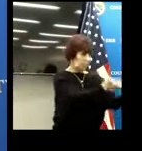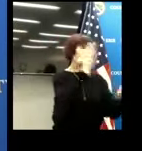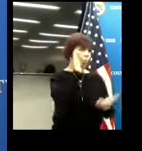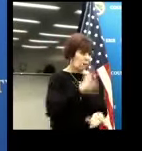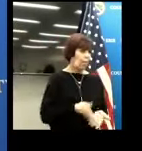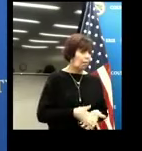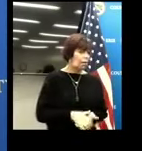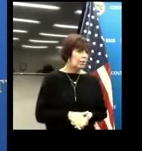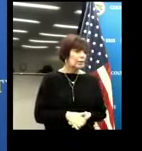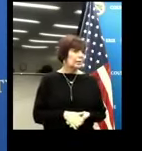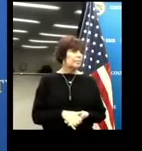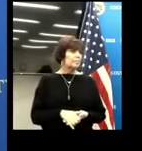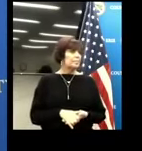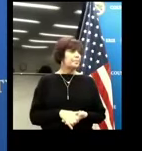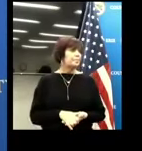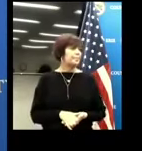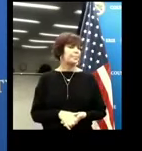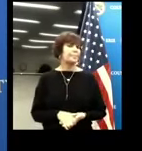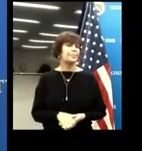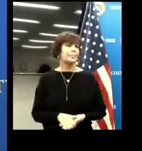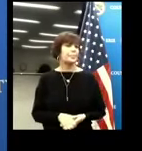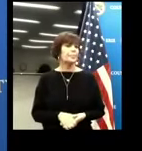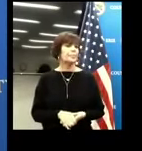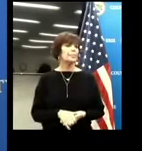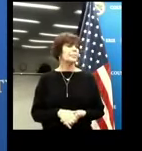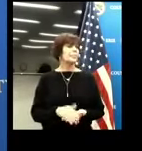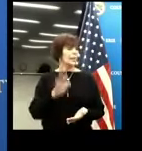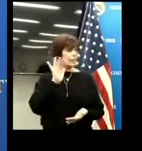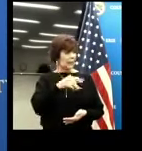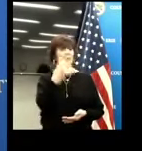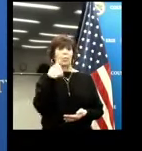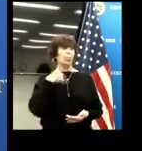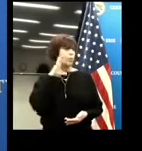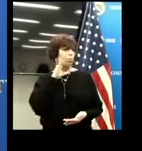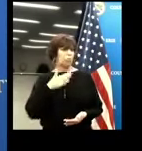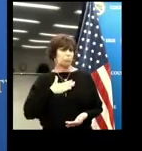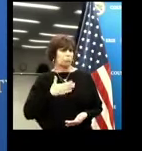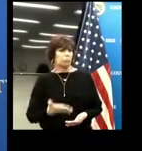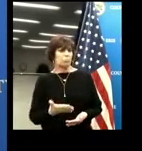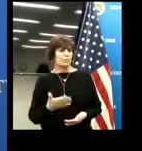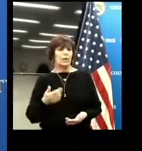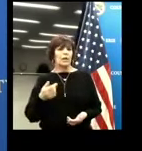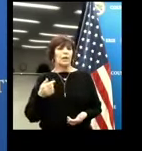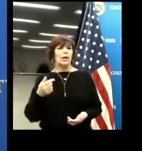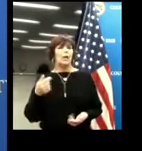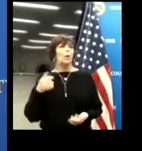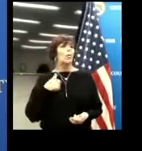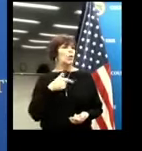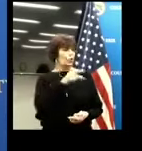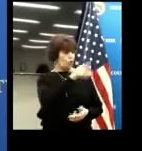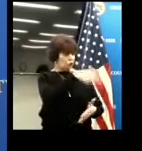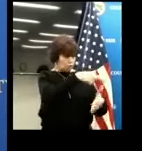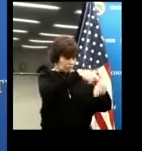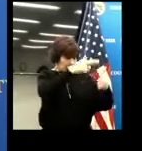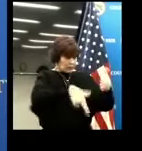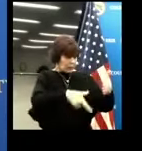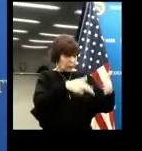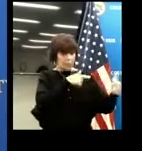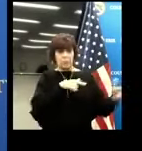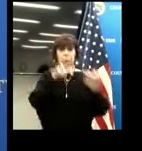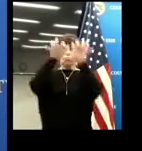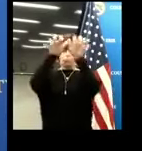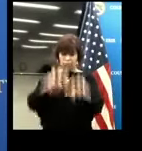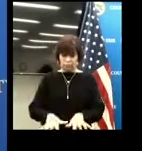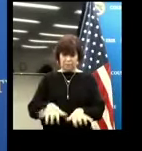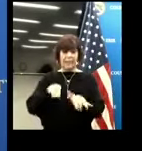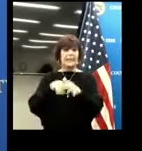out to the state or the school districts through our warehouse. That is something we will do. We will take the results, we will put them in the eClair system,